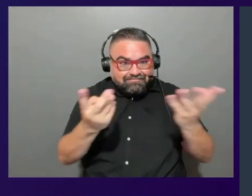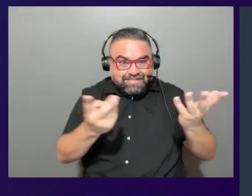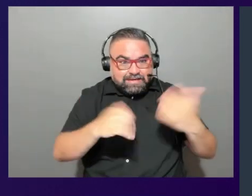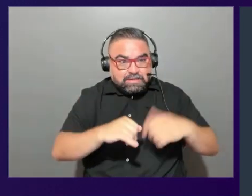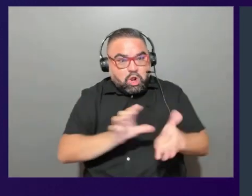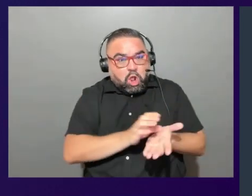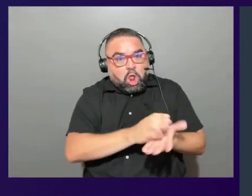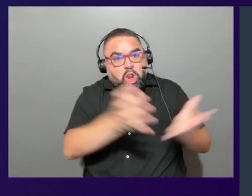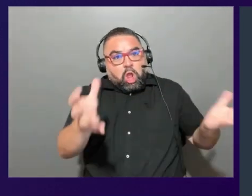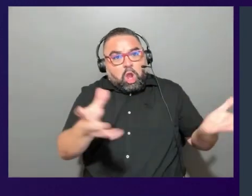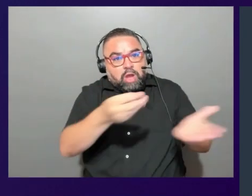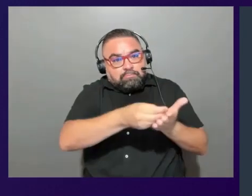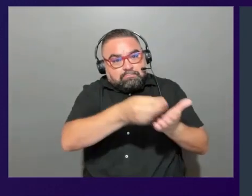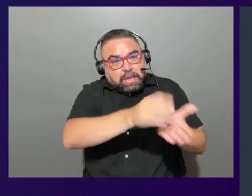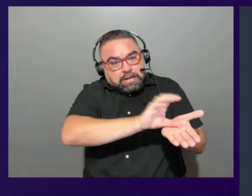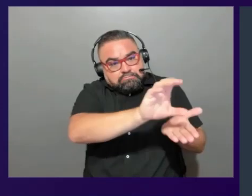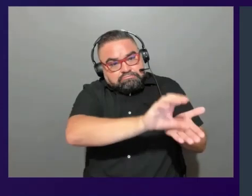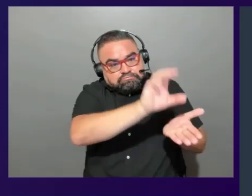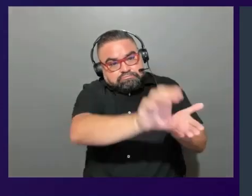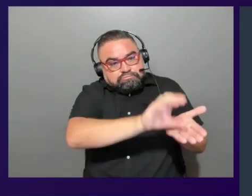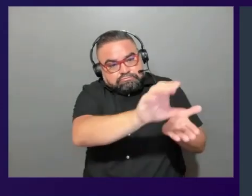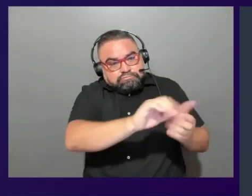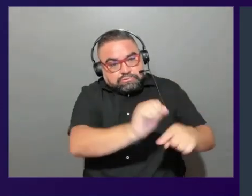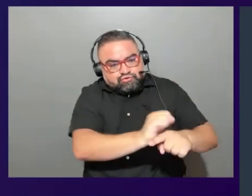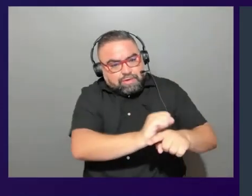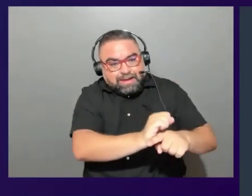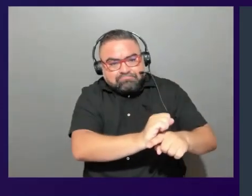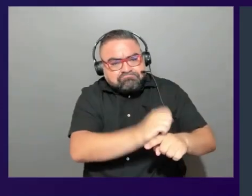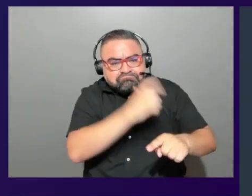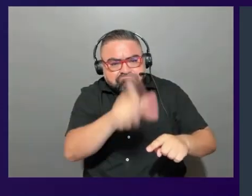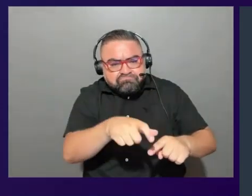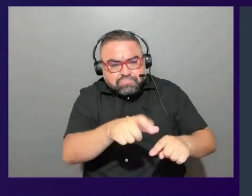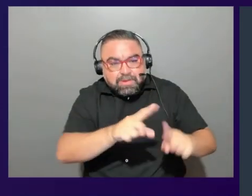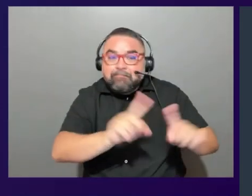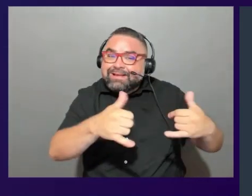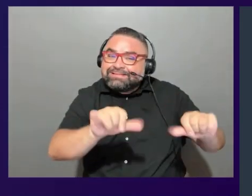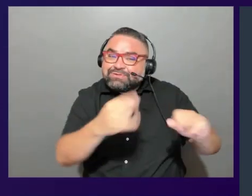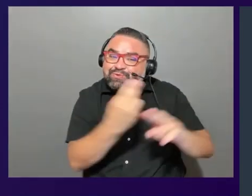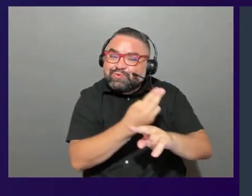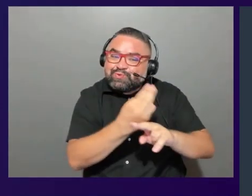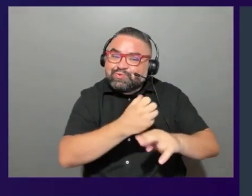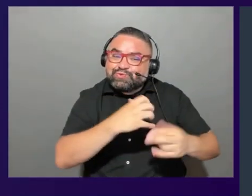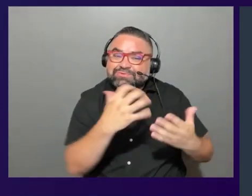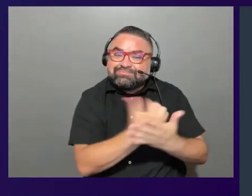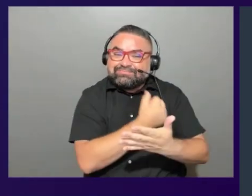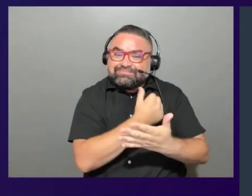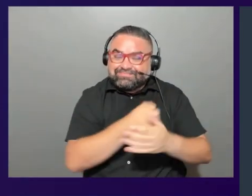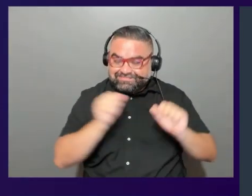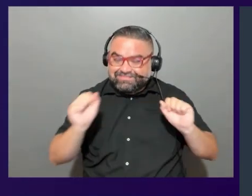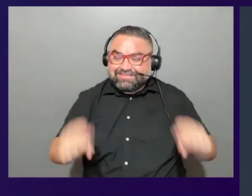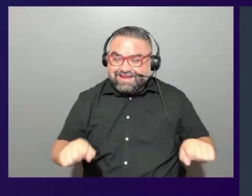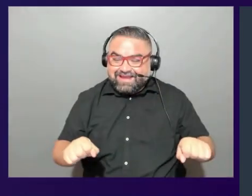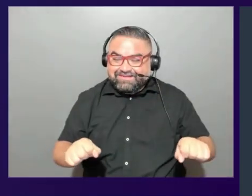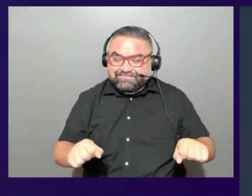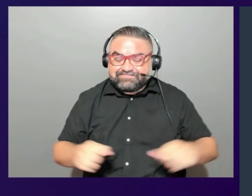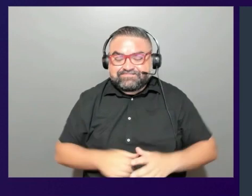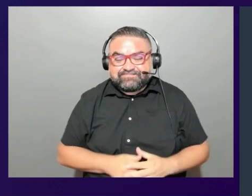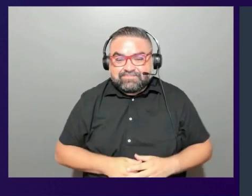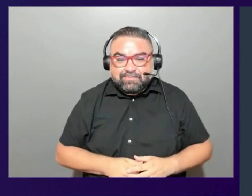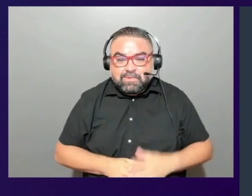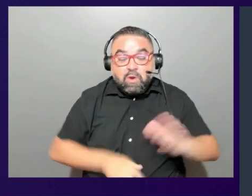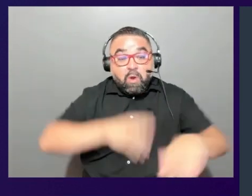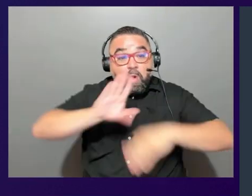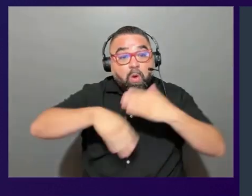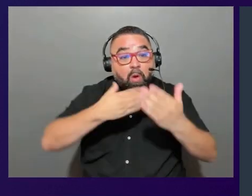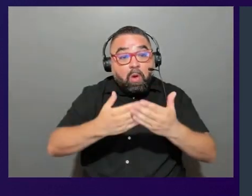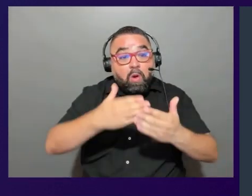still leverage them. And so at the end of the day, all AI ML models begin with